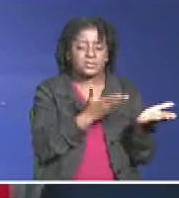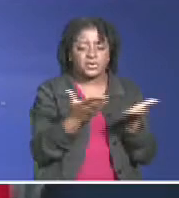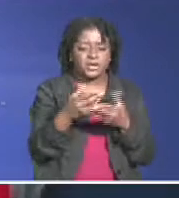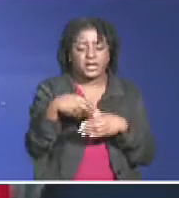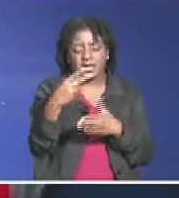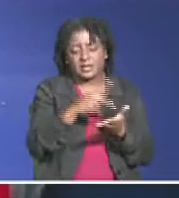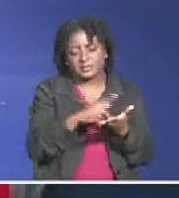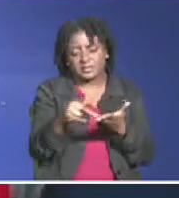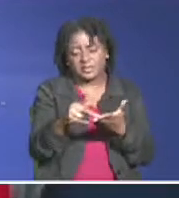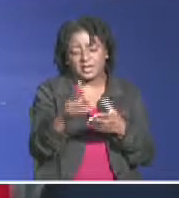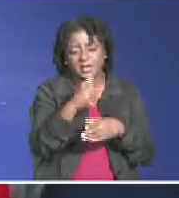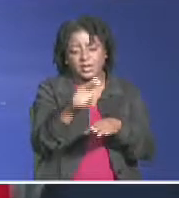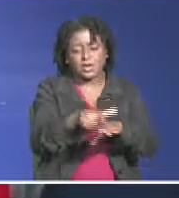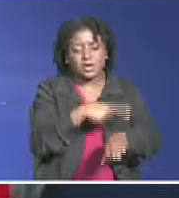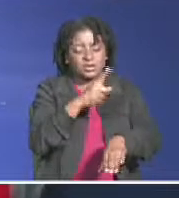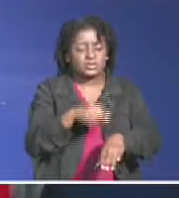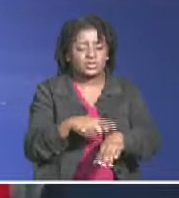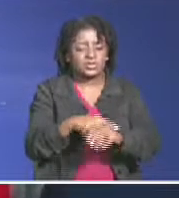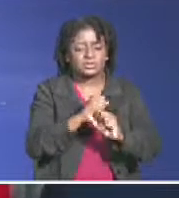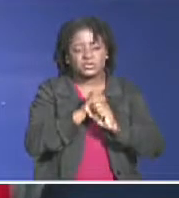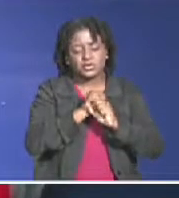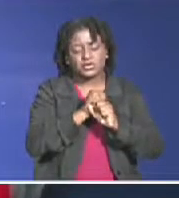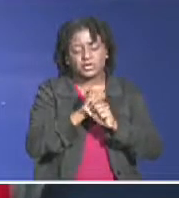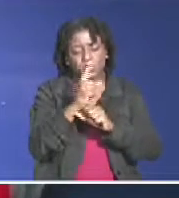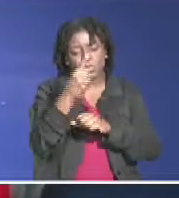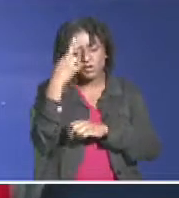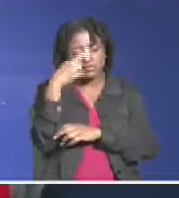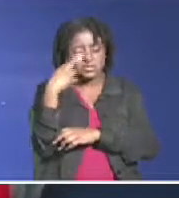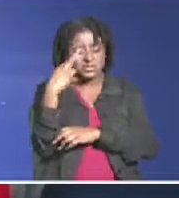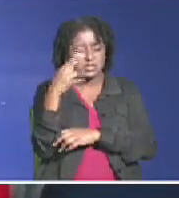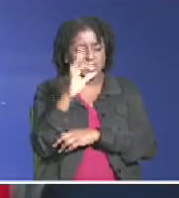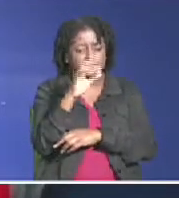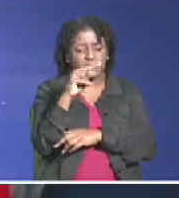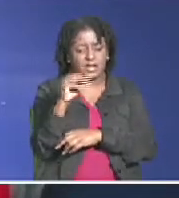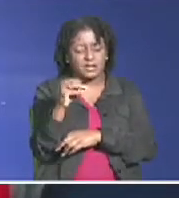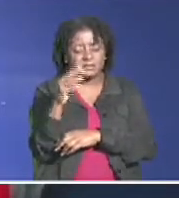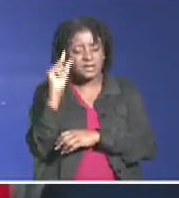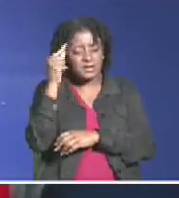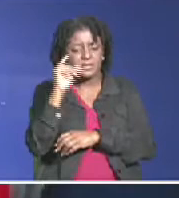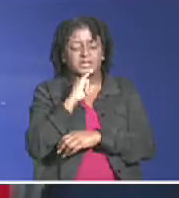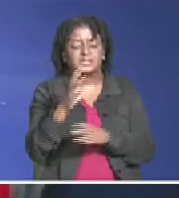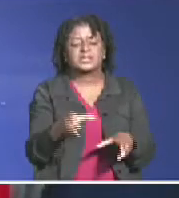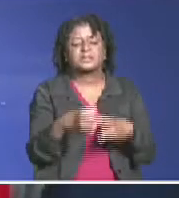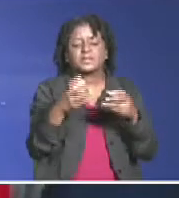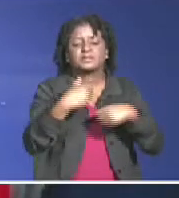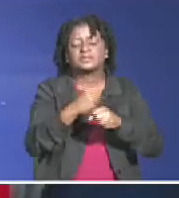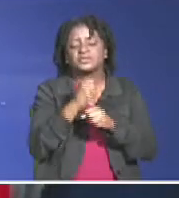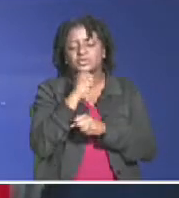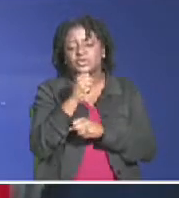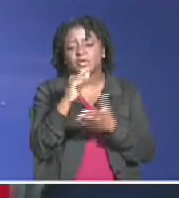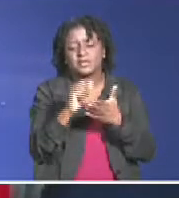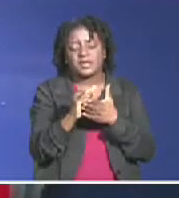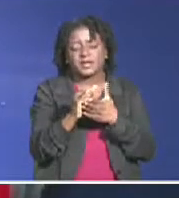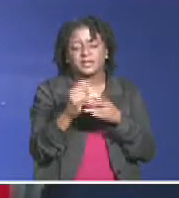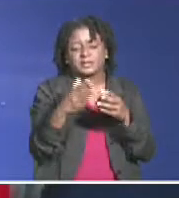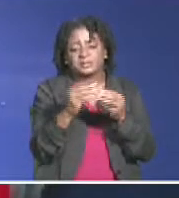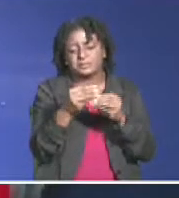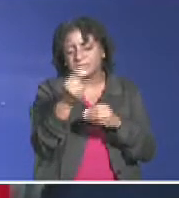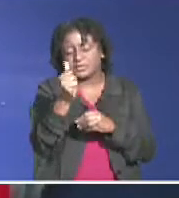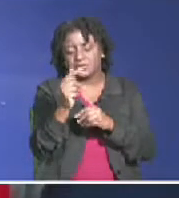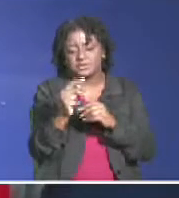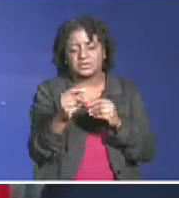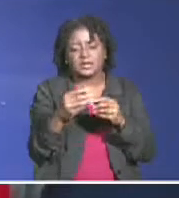wages and long-term security. It is one of the reasons the F.N.M government is committed to ensuring that the vast majority